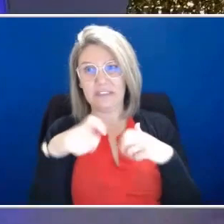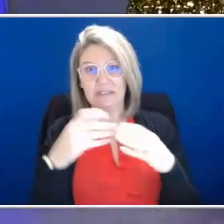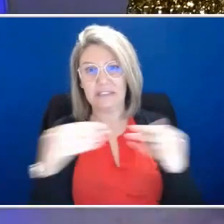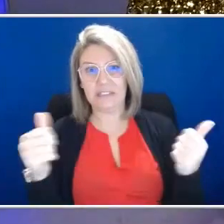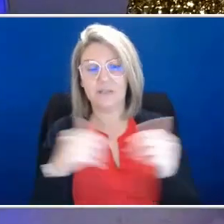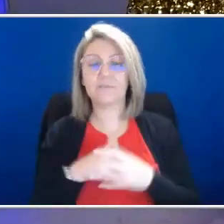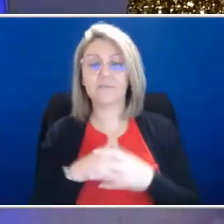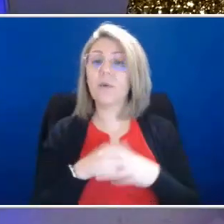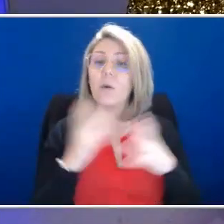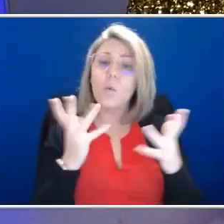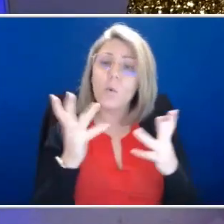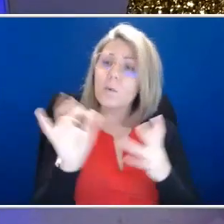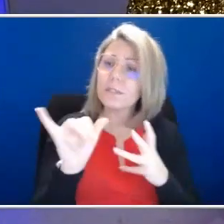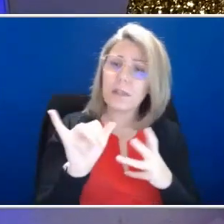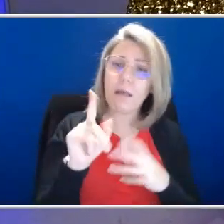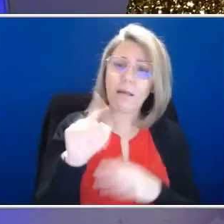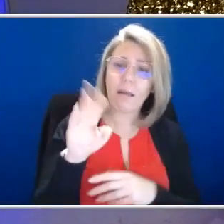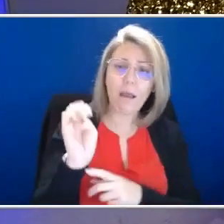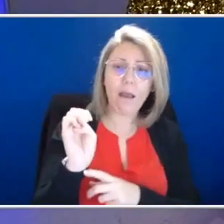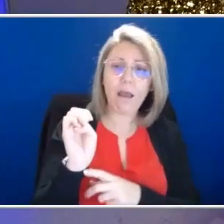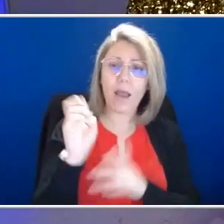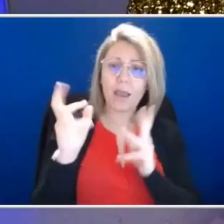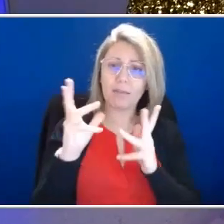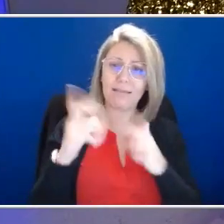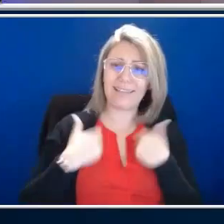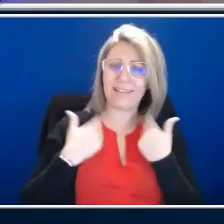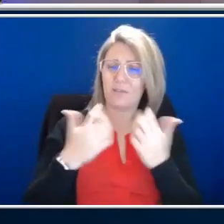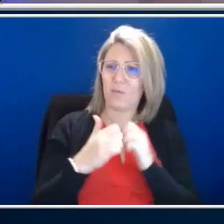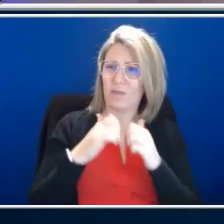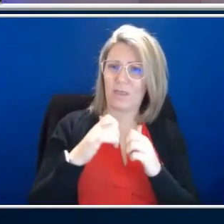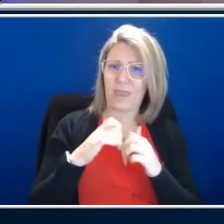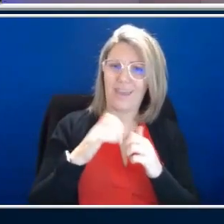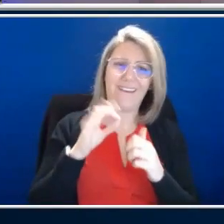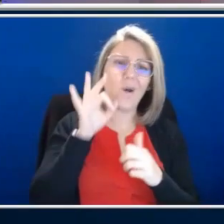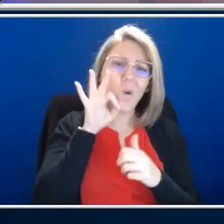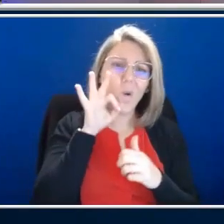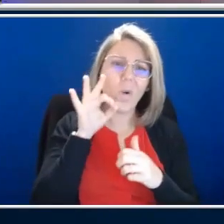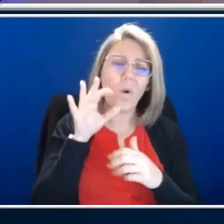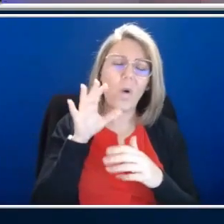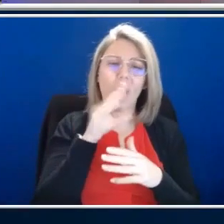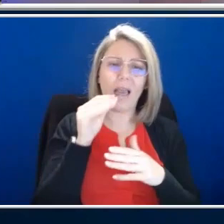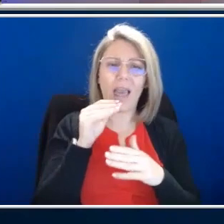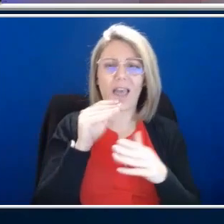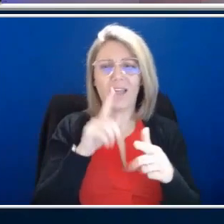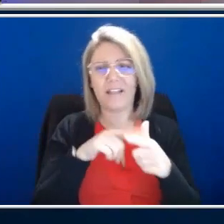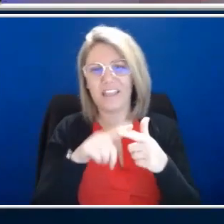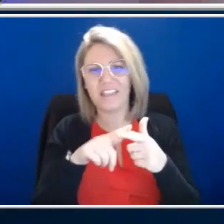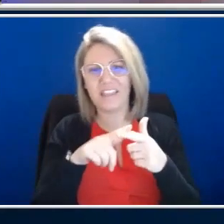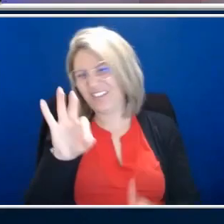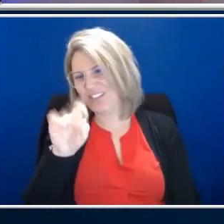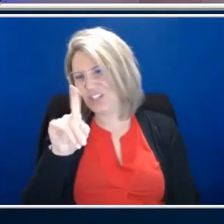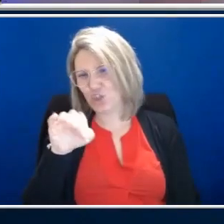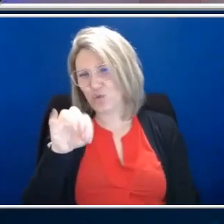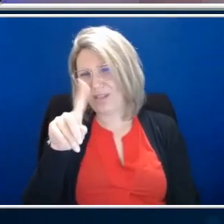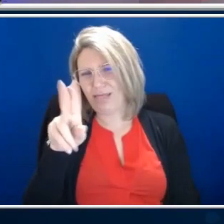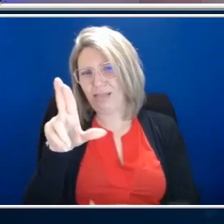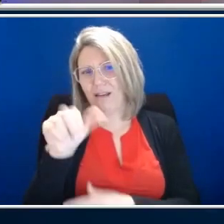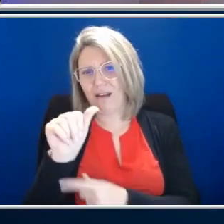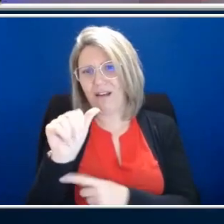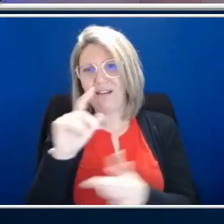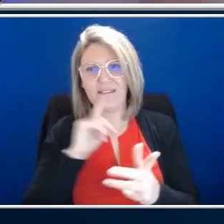it like, Kyle, living with the hole in the bottom of your mouth and the fistula, and how uncomfortable was that before you saw Dr. Garg?